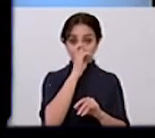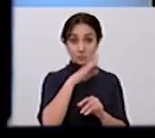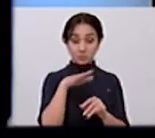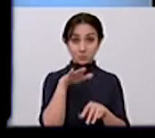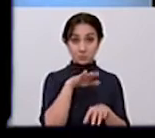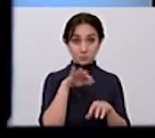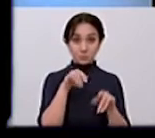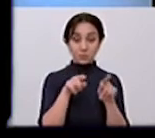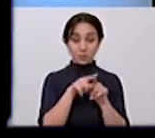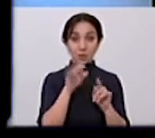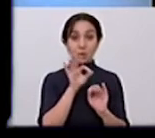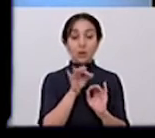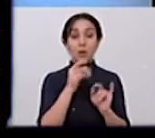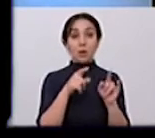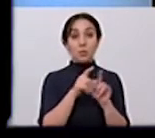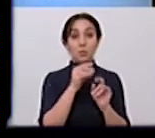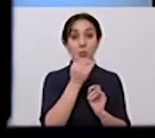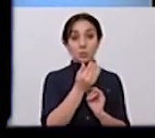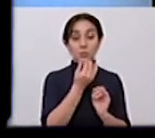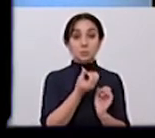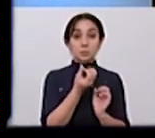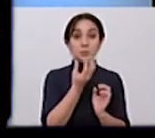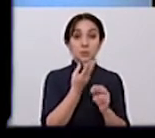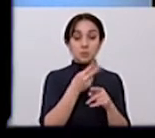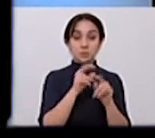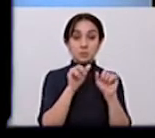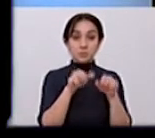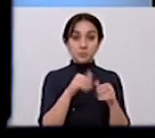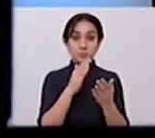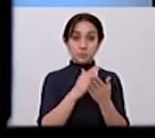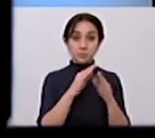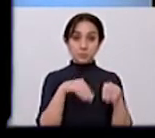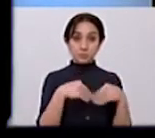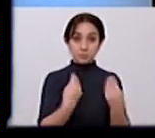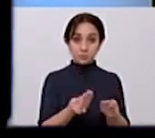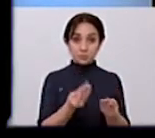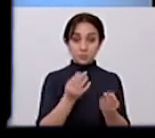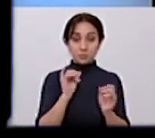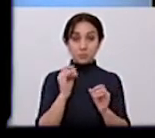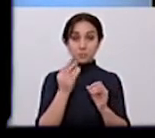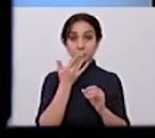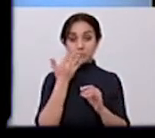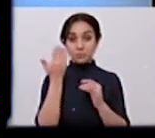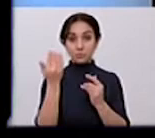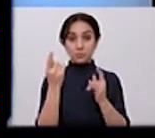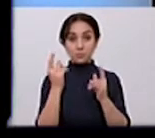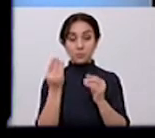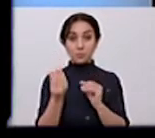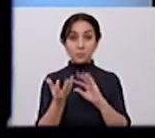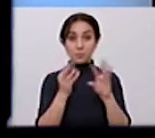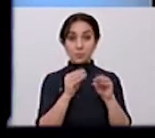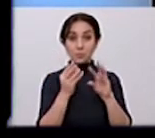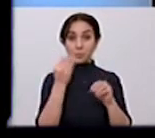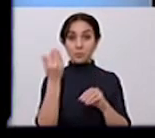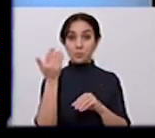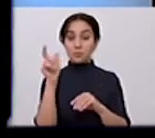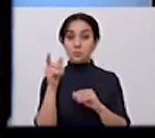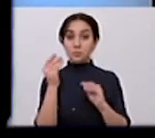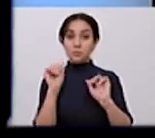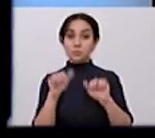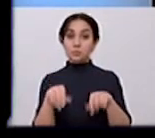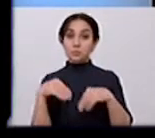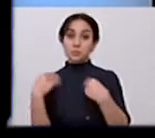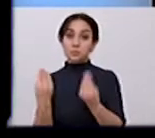Sharqiy Osiyo mamlakatlariga, bularga bir qancha o'sha imtiyozlar, ya'ni o'sha investorga imtiyoz berilishi, ularga qanaqadir bir